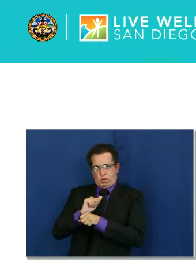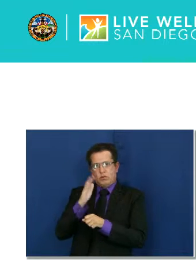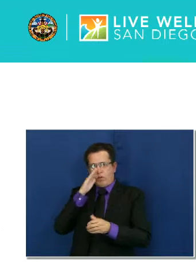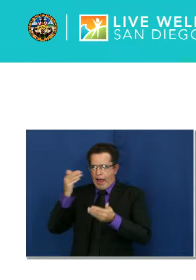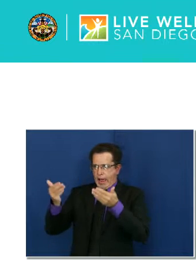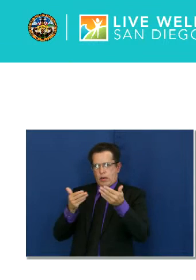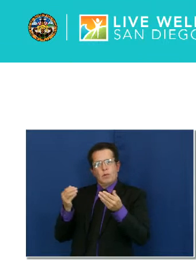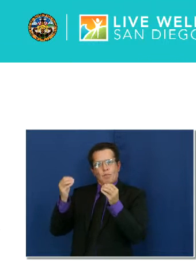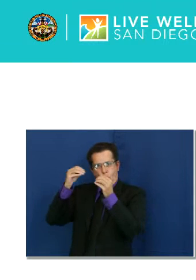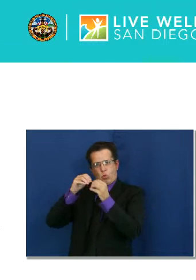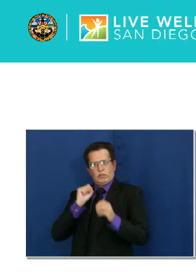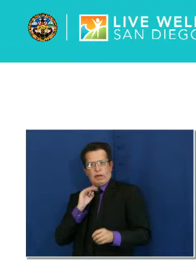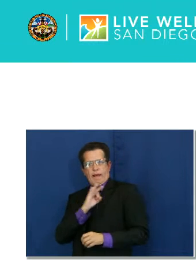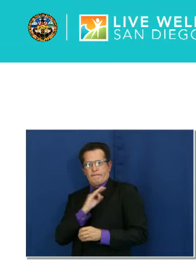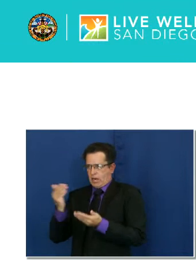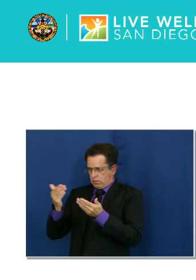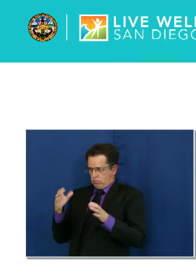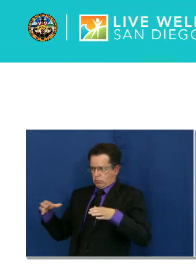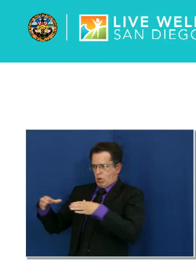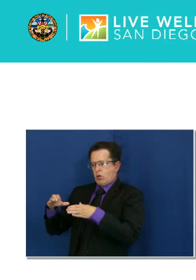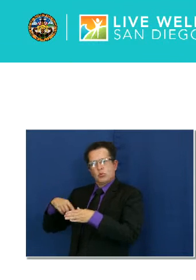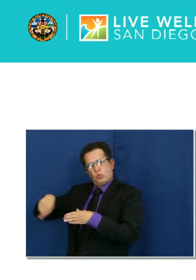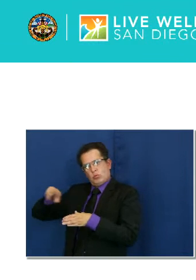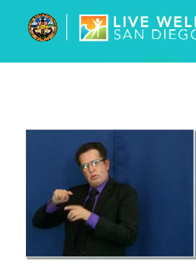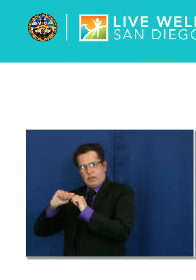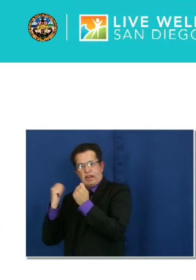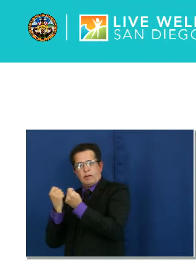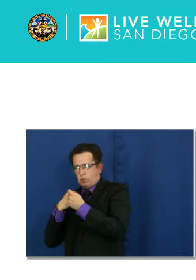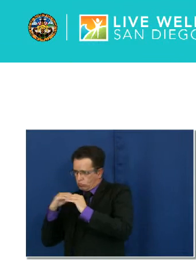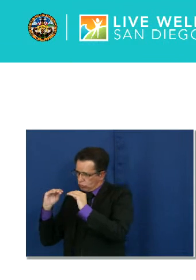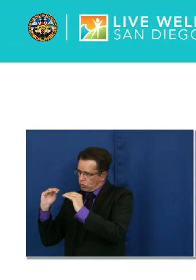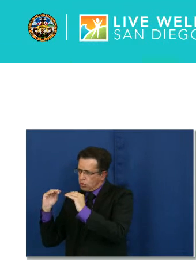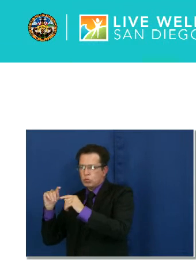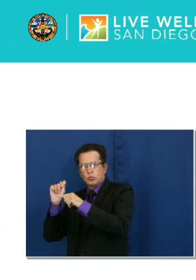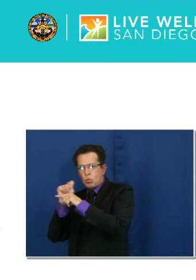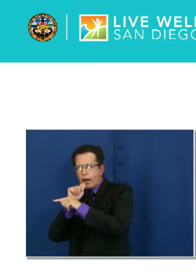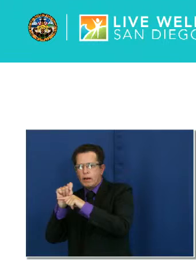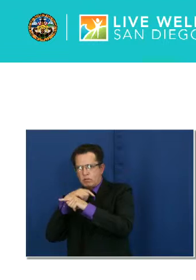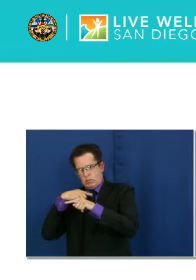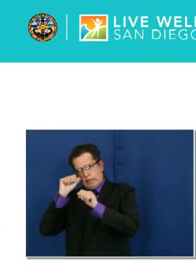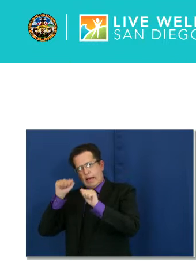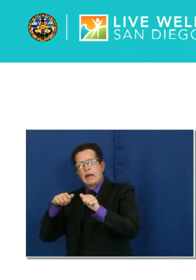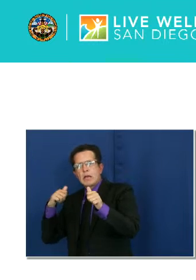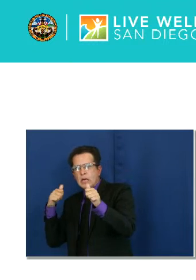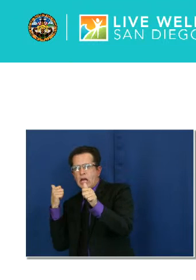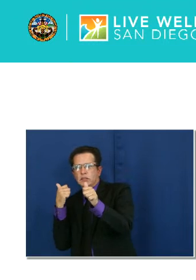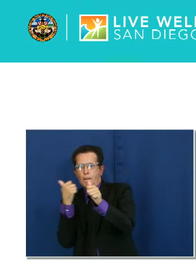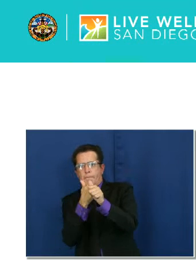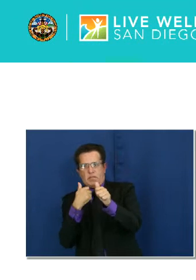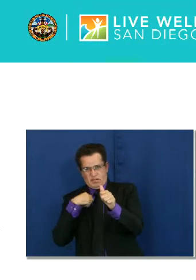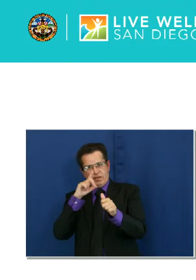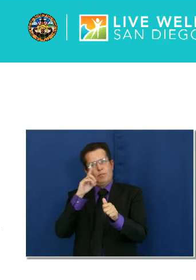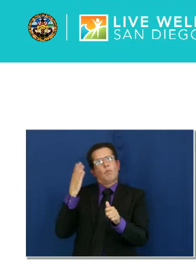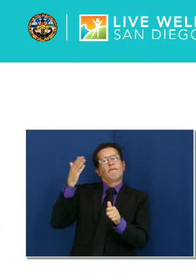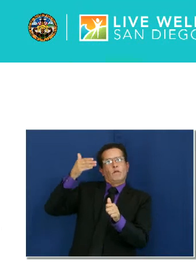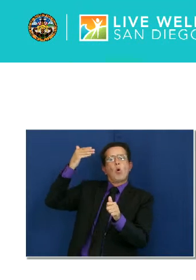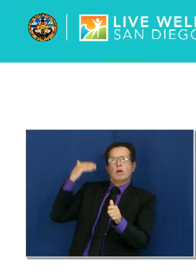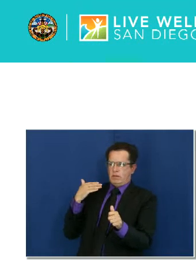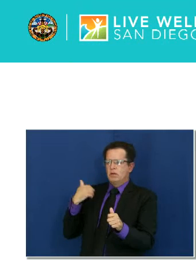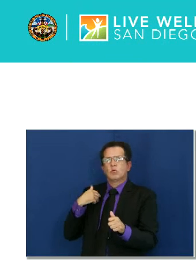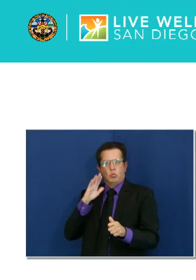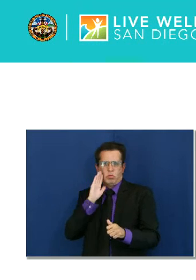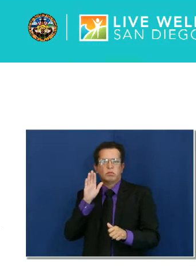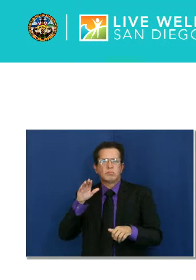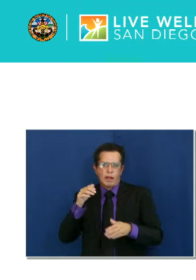more staffing. We're training. We're seeking everything, and we think we can catch this up. We've been through this before. We will get this back under